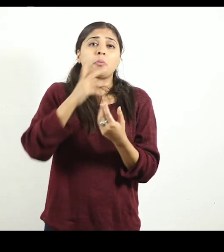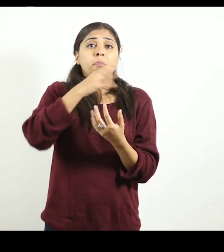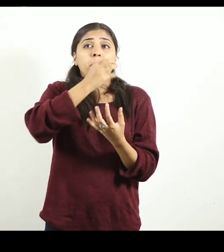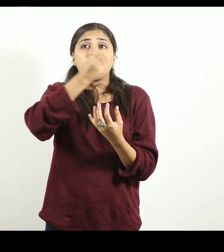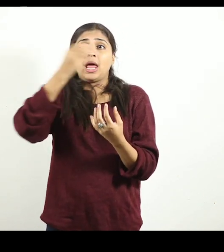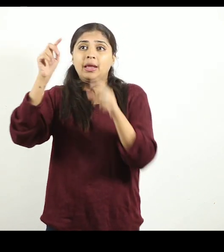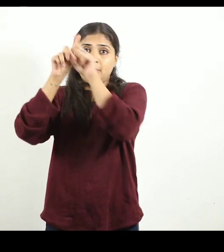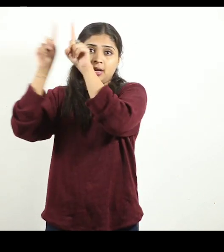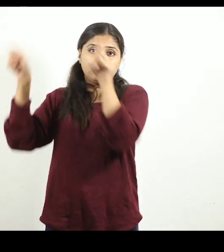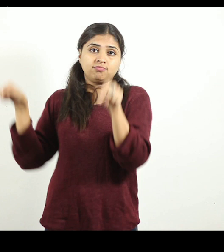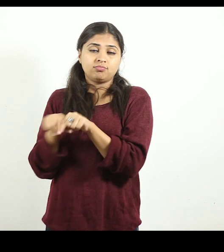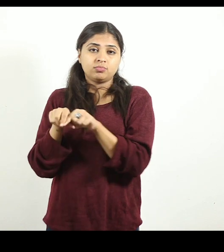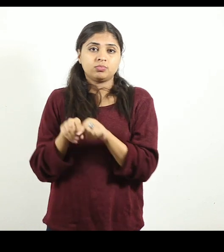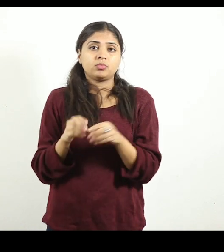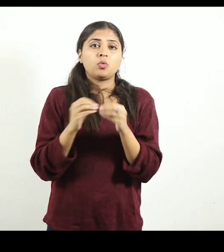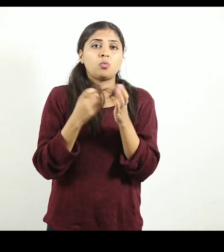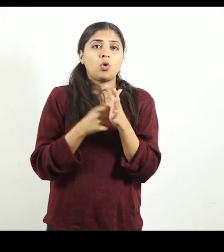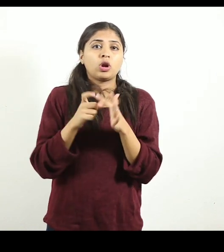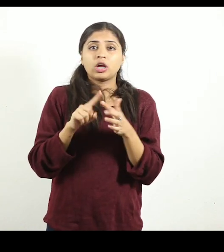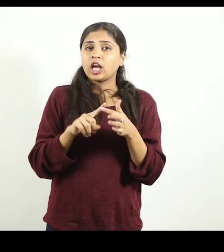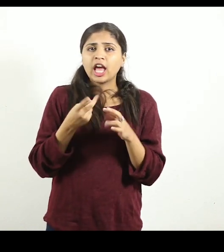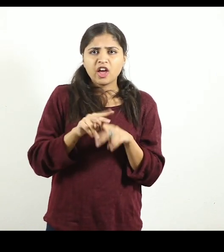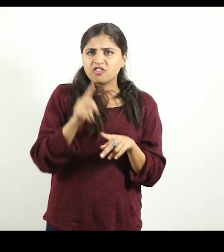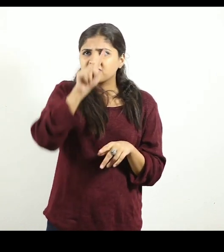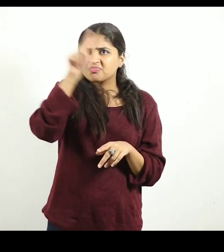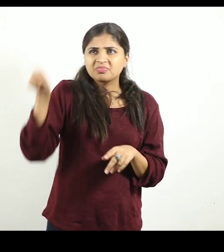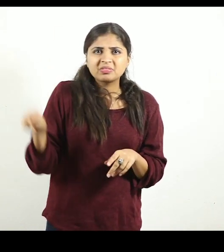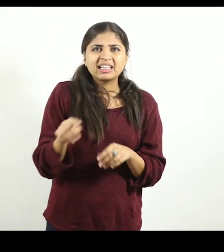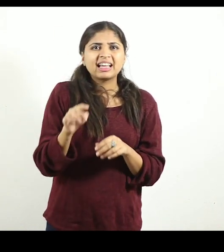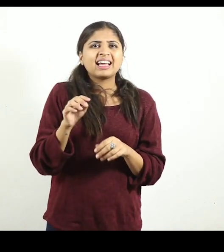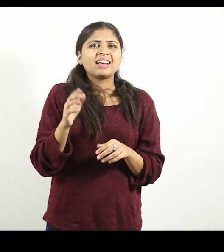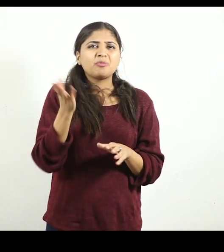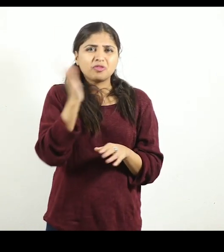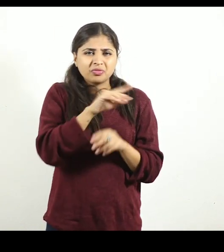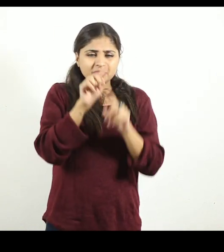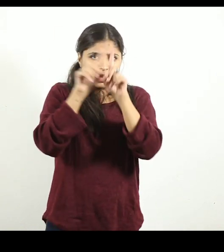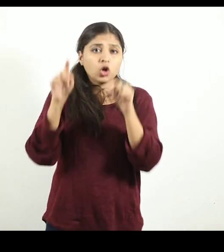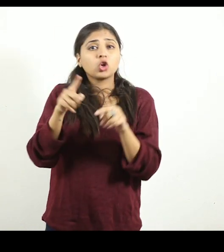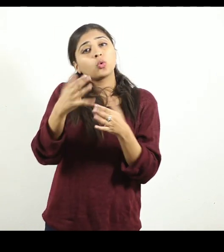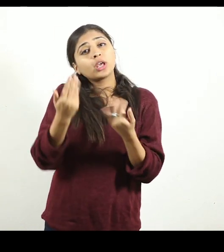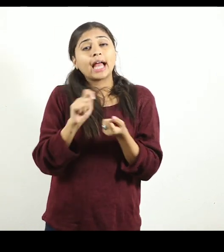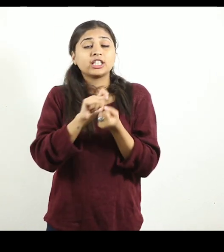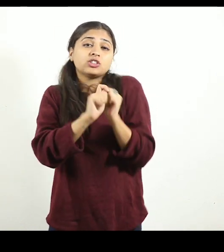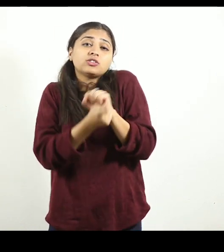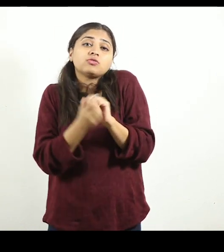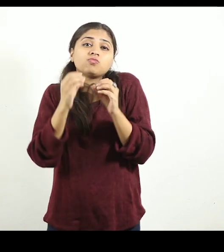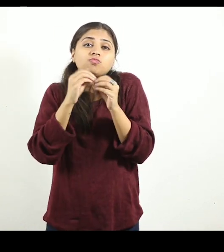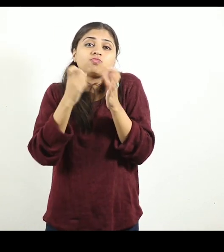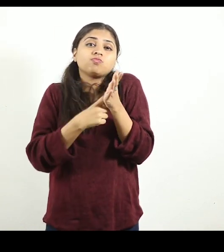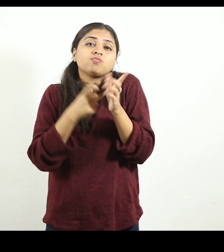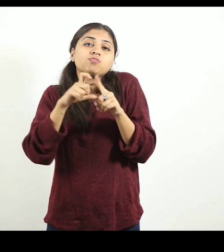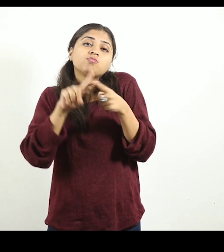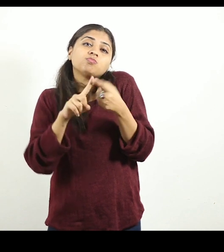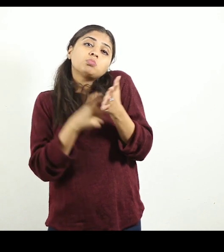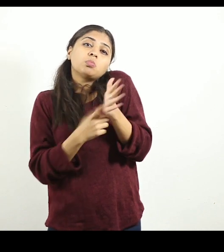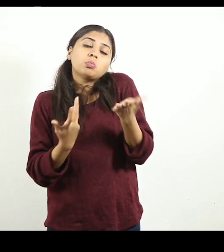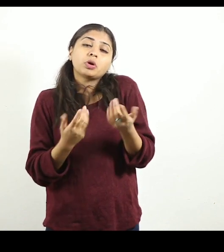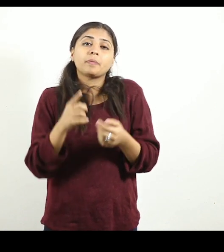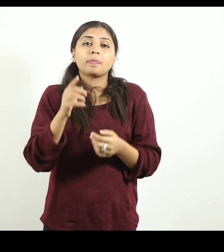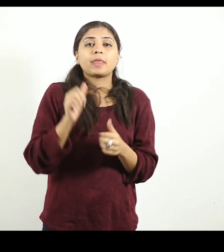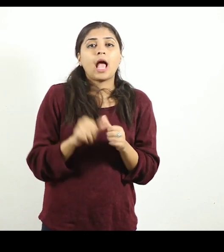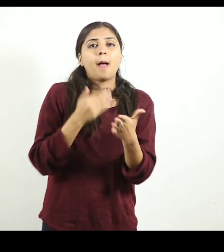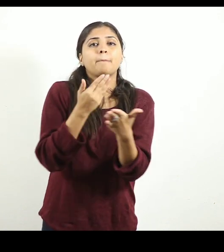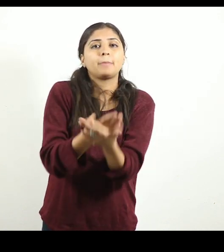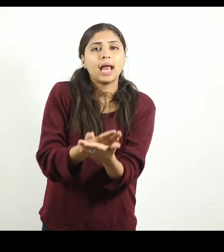ranges of the cell. If predefined cell borders do not meet your needs, you can create a custom border. Apply cell